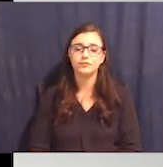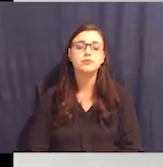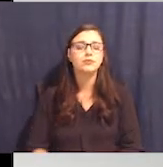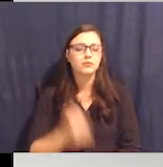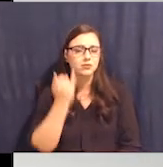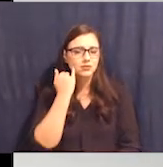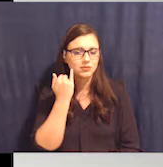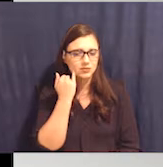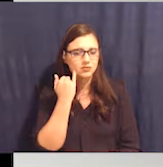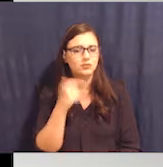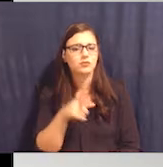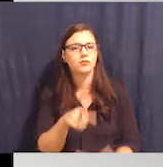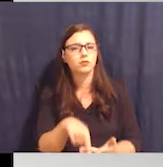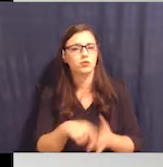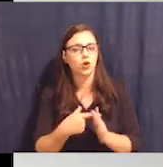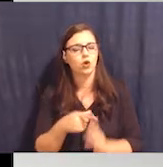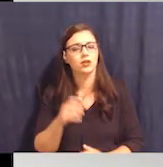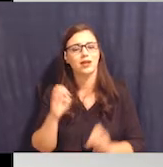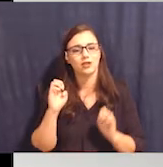you did start a